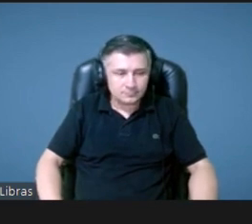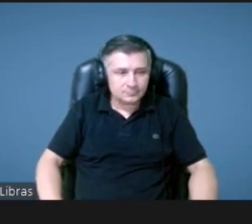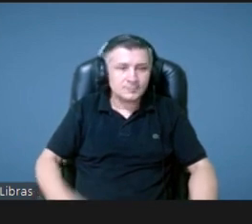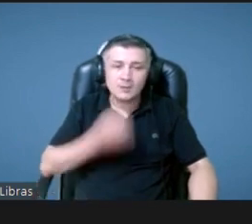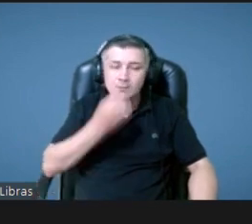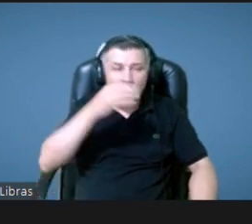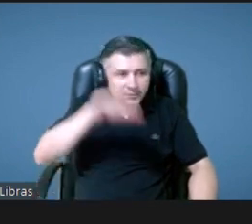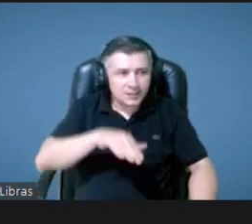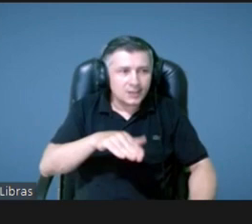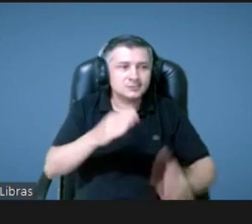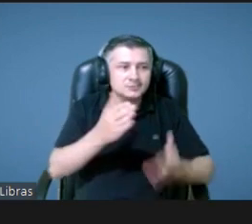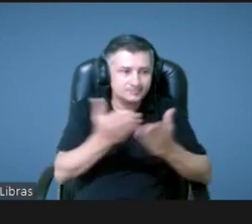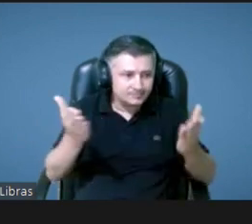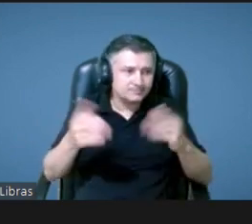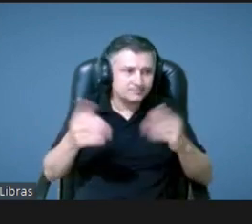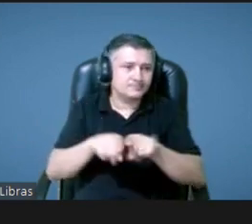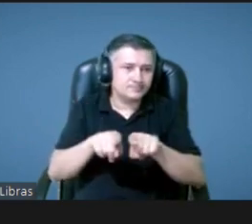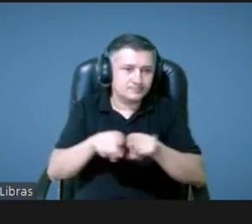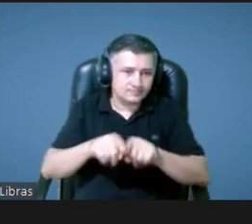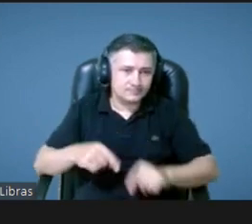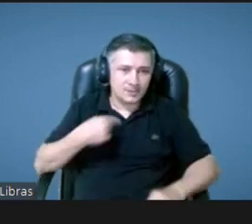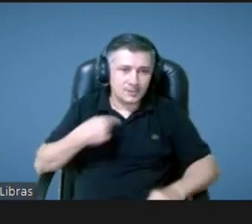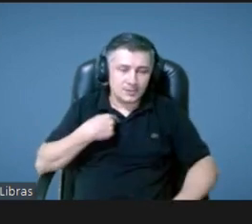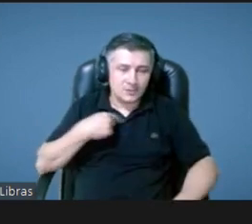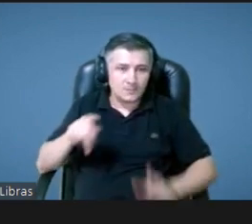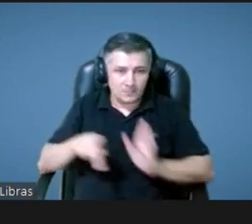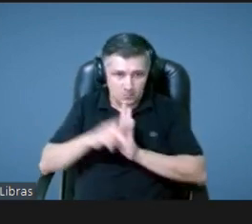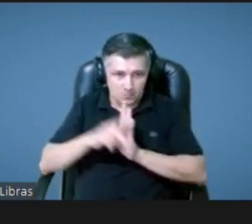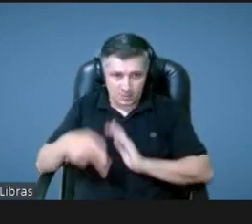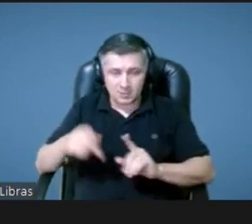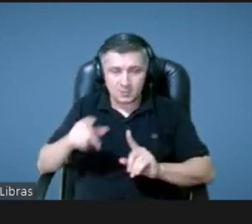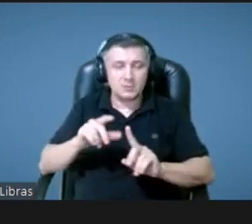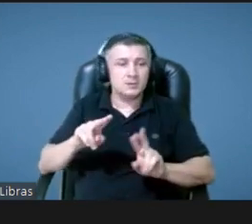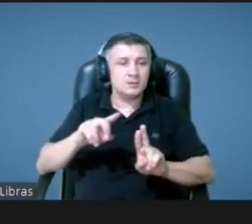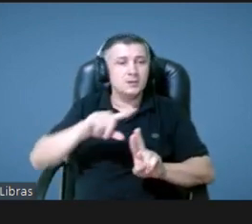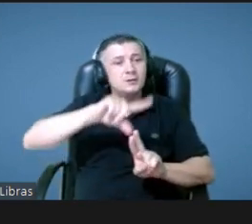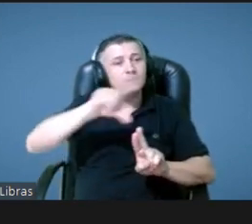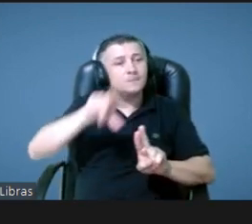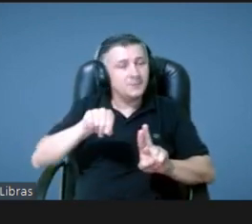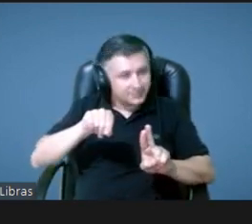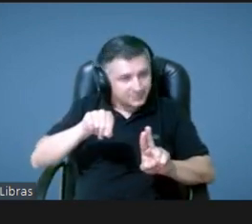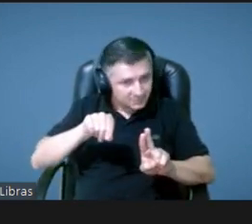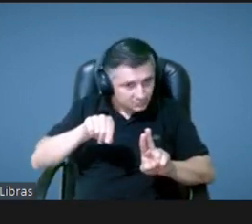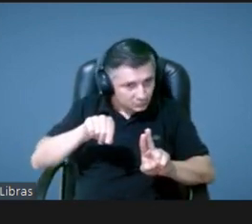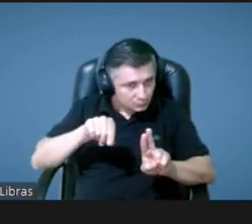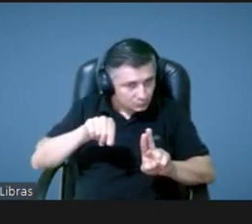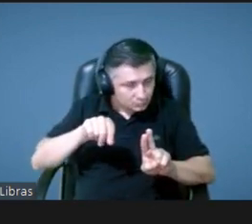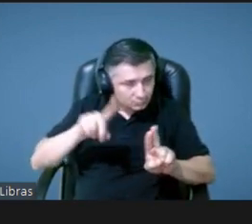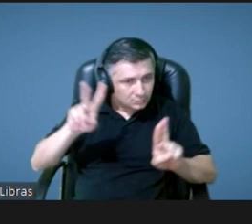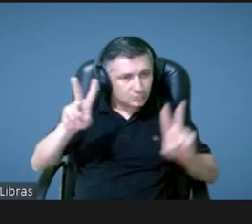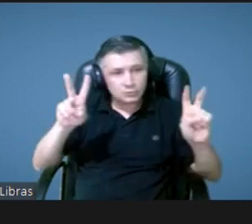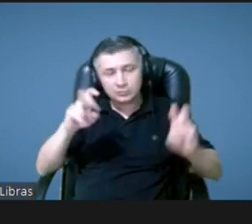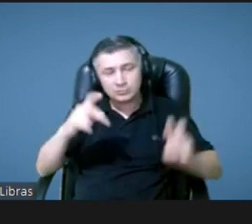Good afternoon, Mara, Thiago. This is Pedro Lobato from Bradesco. The